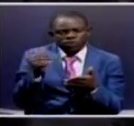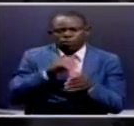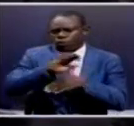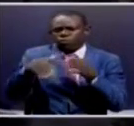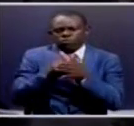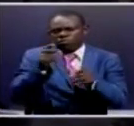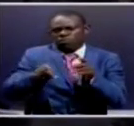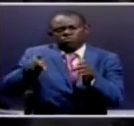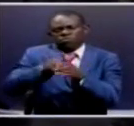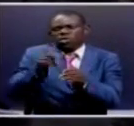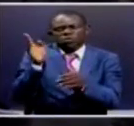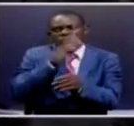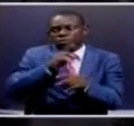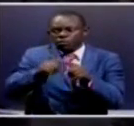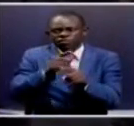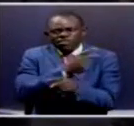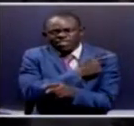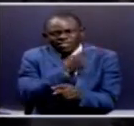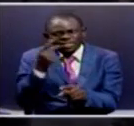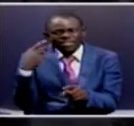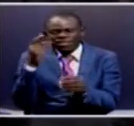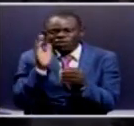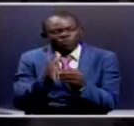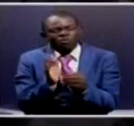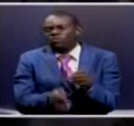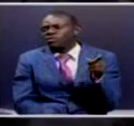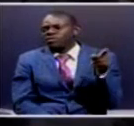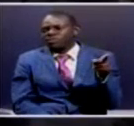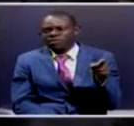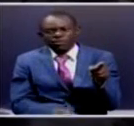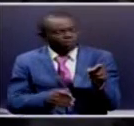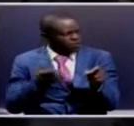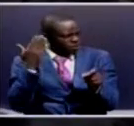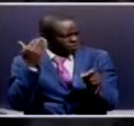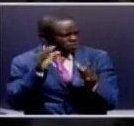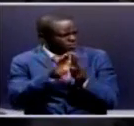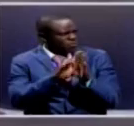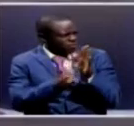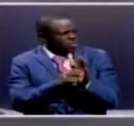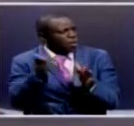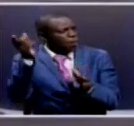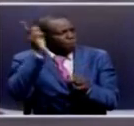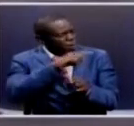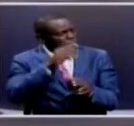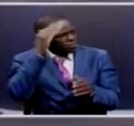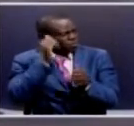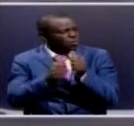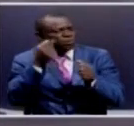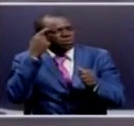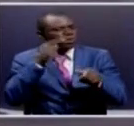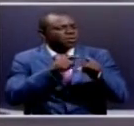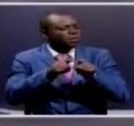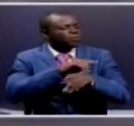because the voices were divided. It failed because there was no consensus. There was no agreement that this is the path you wanted to